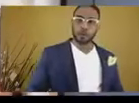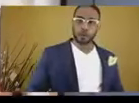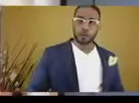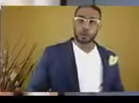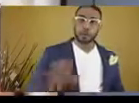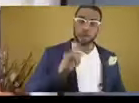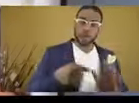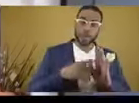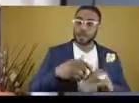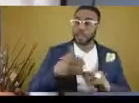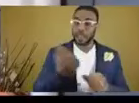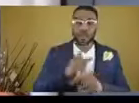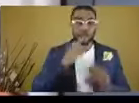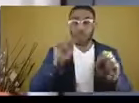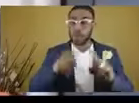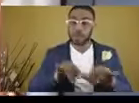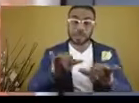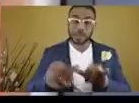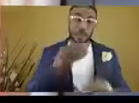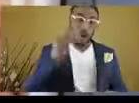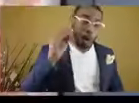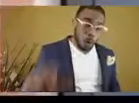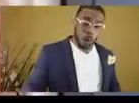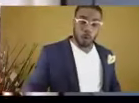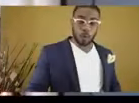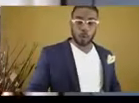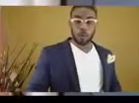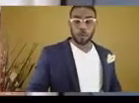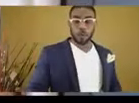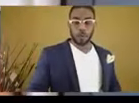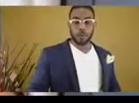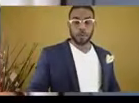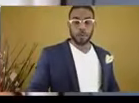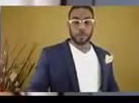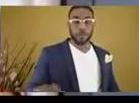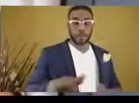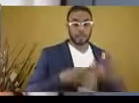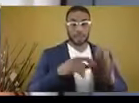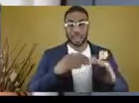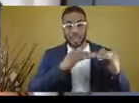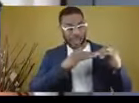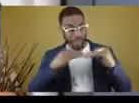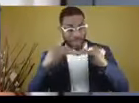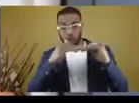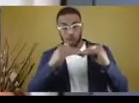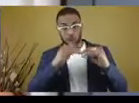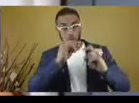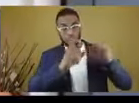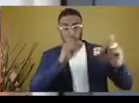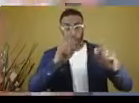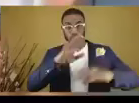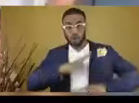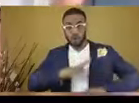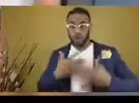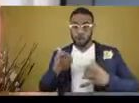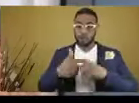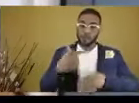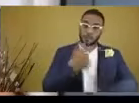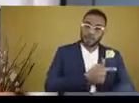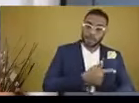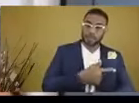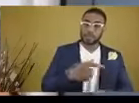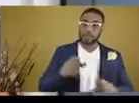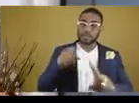that everyone be able to stay in their homes. You'll be demanding equitable distribution of relief and recovery from vaccines to stimulus